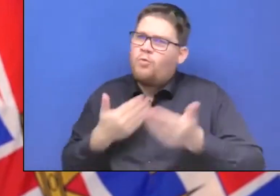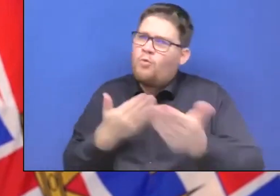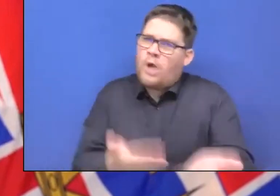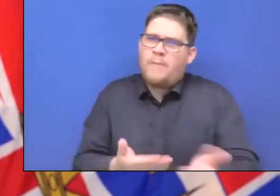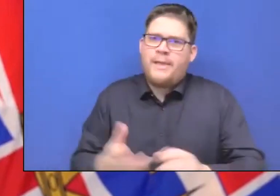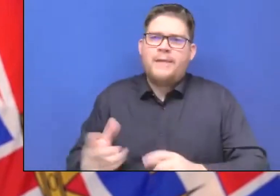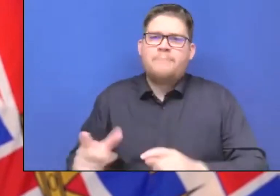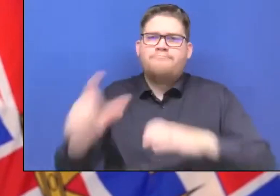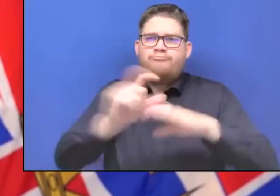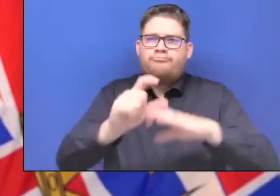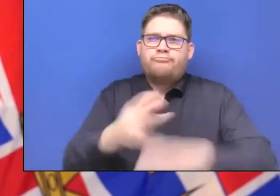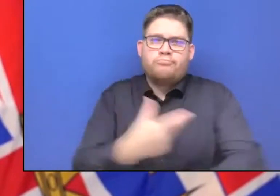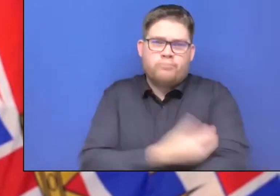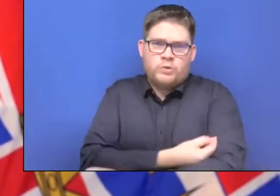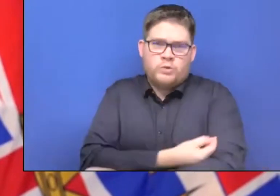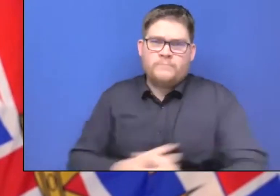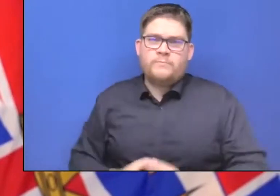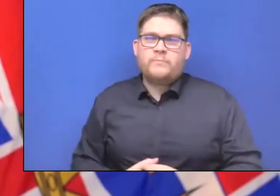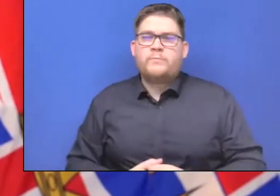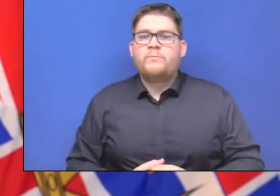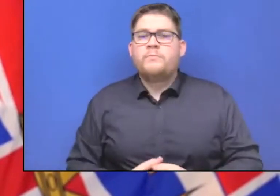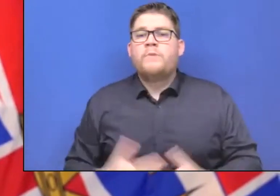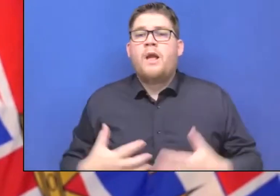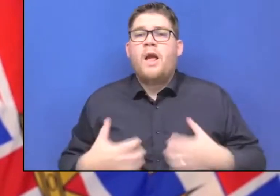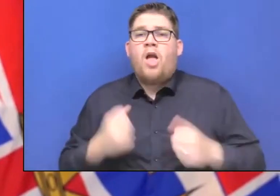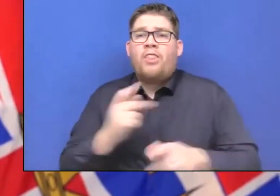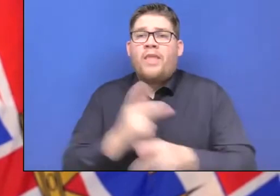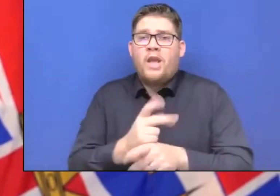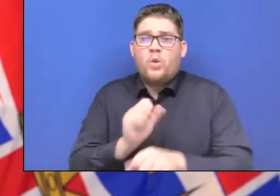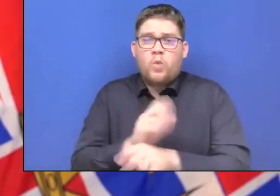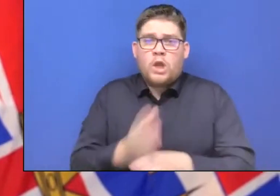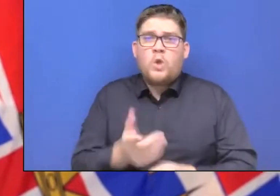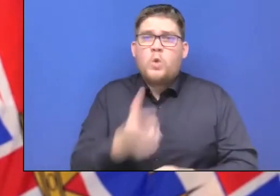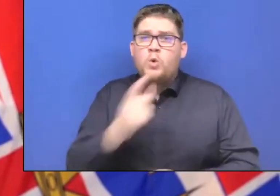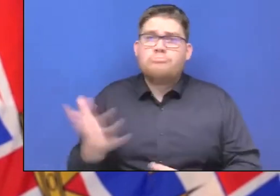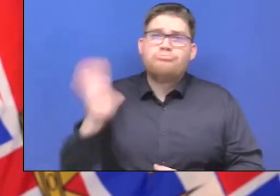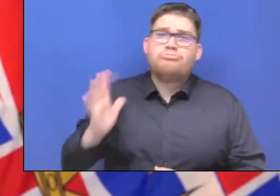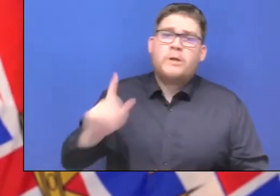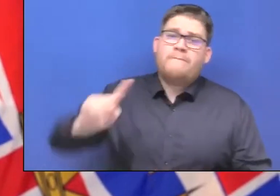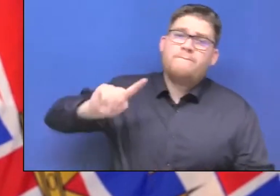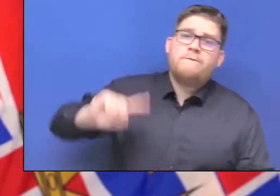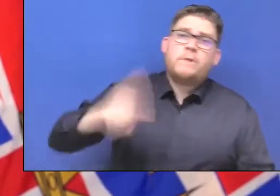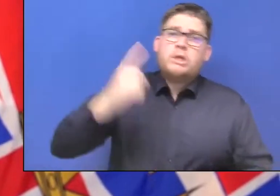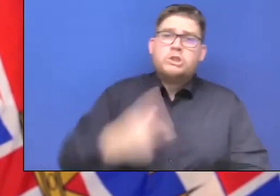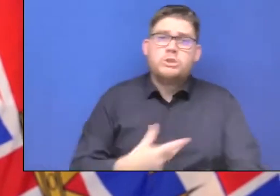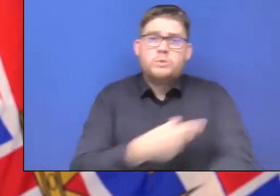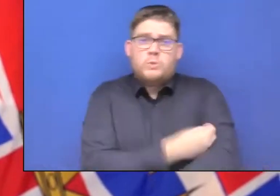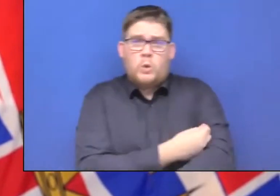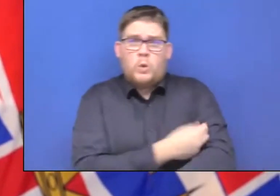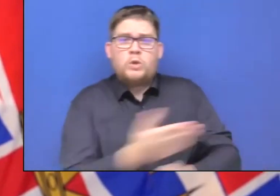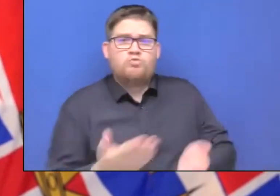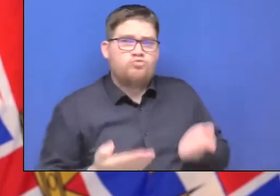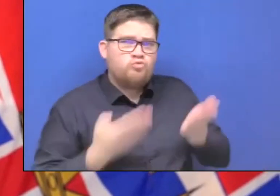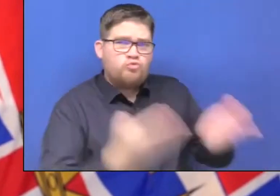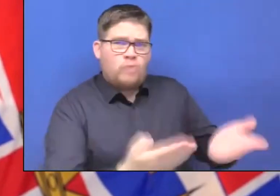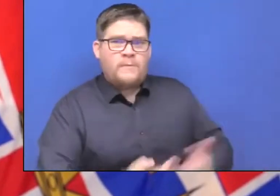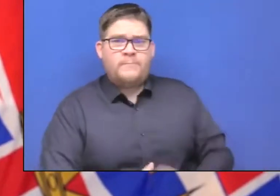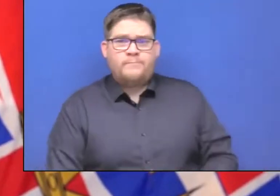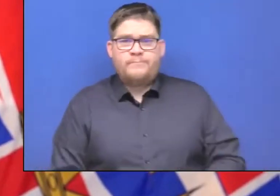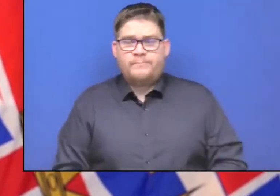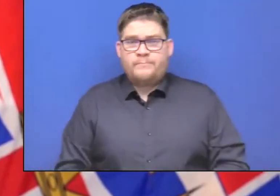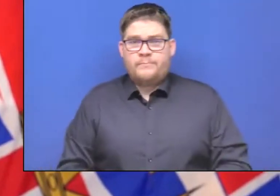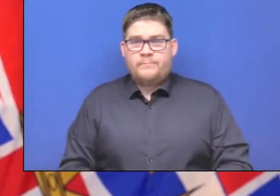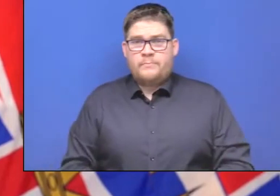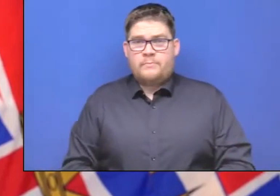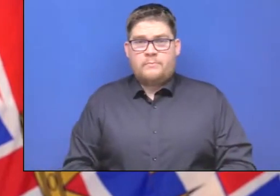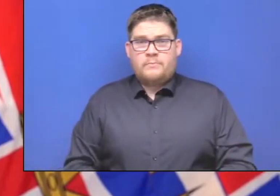were immunized early on, who are where it can be not only a risk to us and we might not have severe illness,